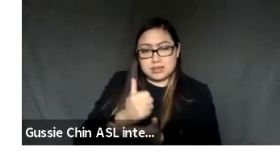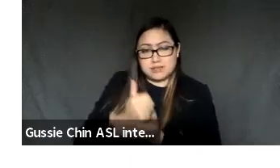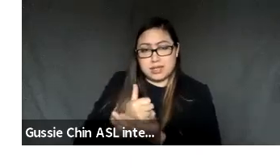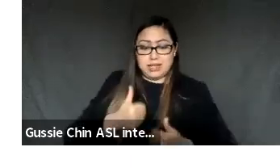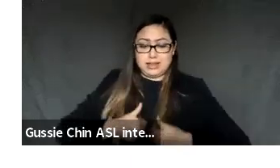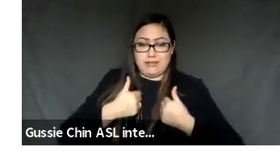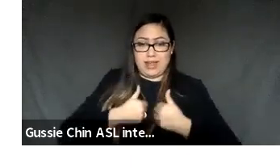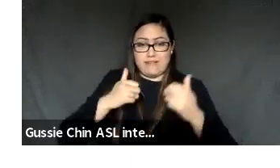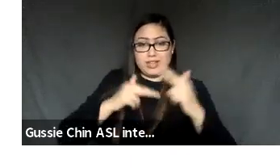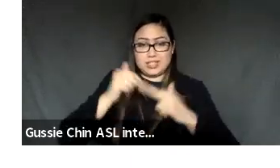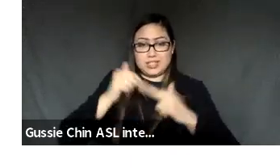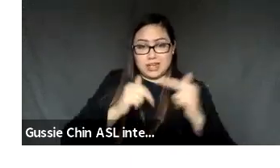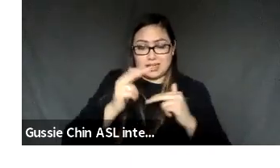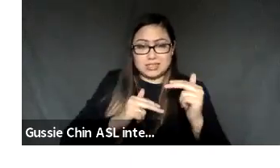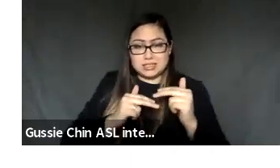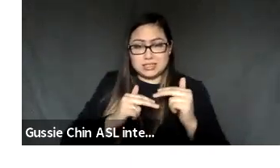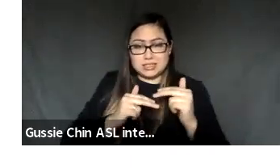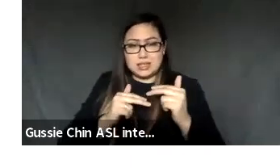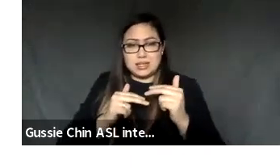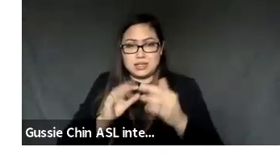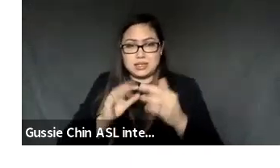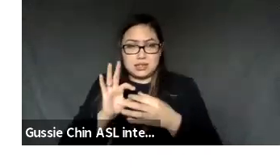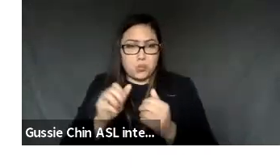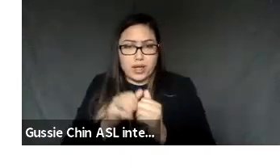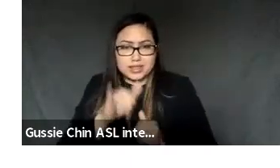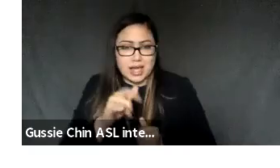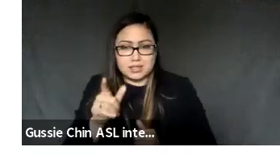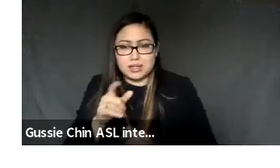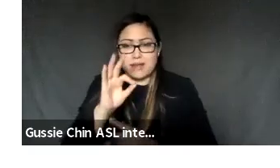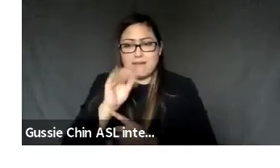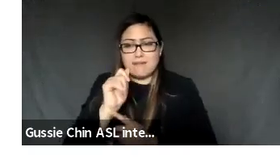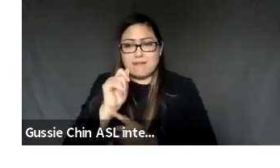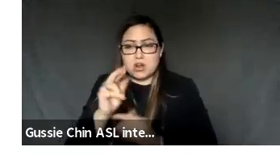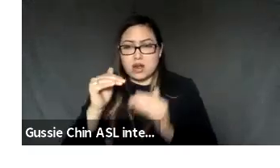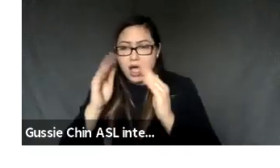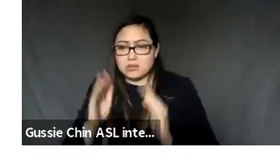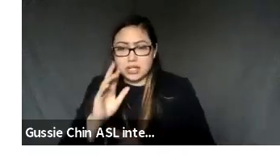facilities fall into place with all of this? Are they fair housing units?